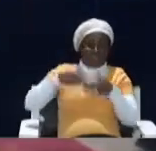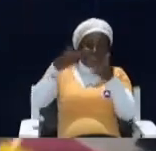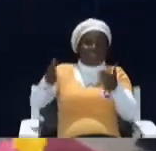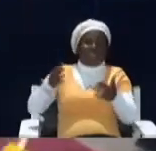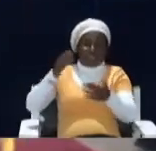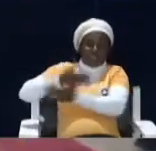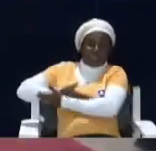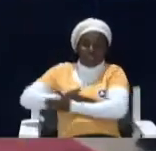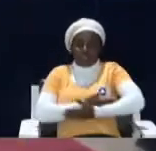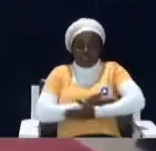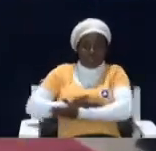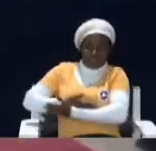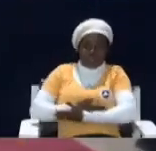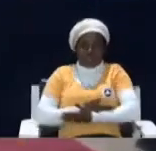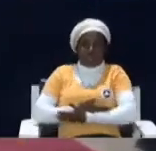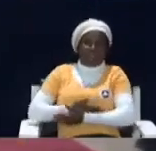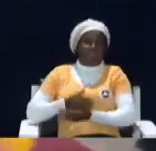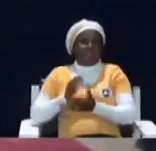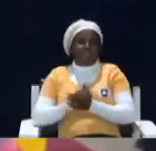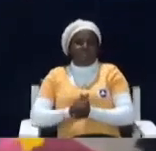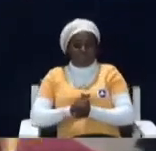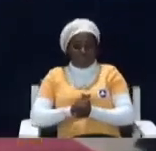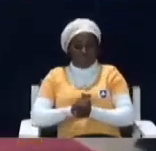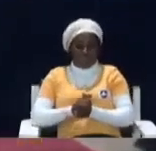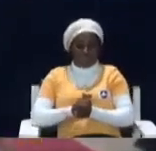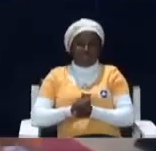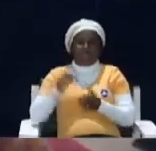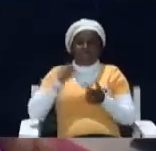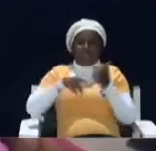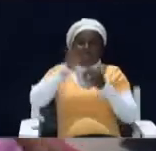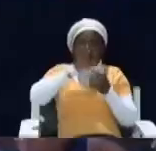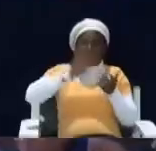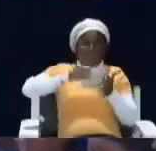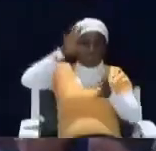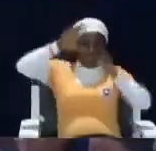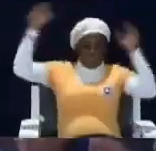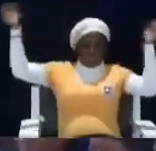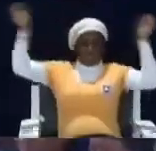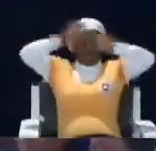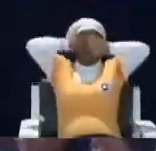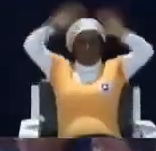Ogundipe, the one that is devoted to God. To God be the glory.